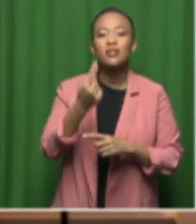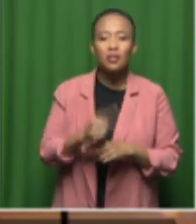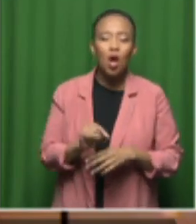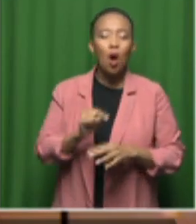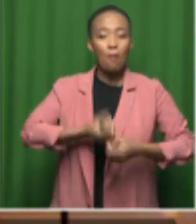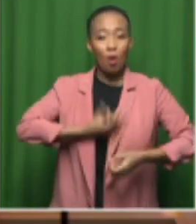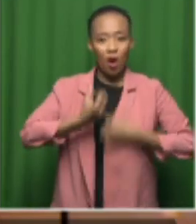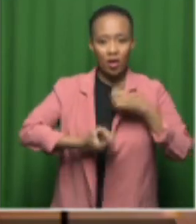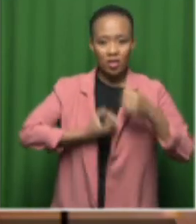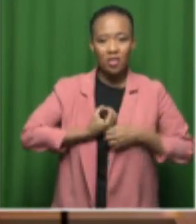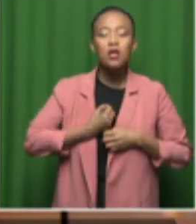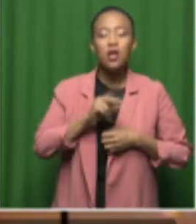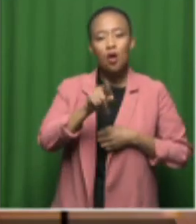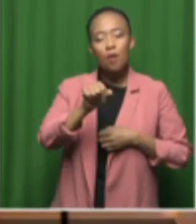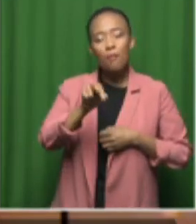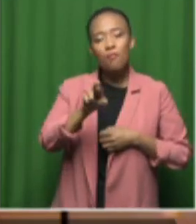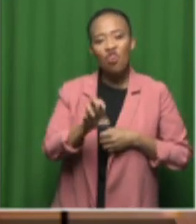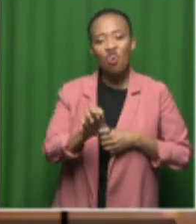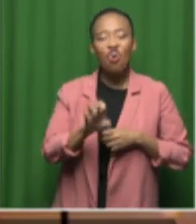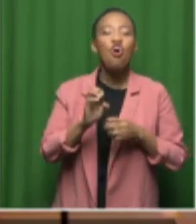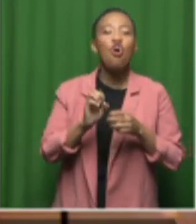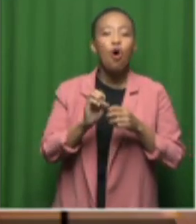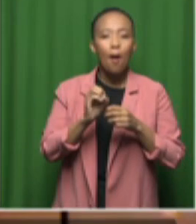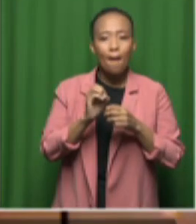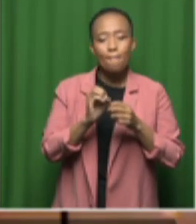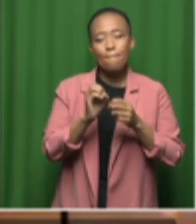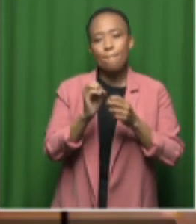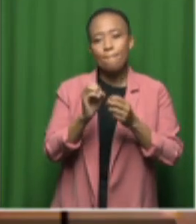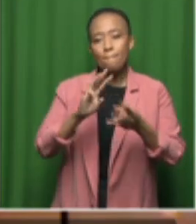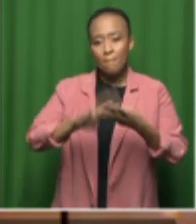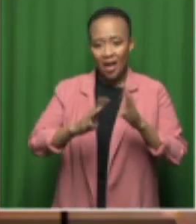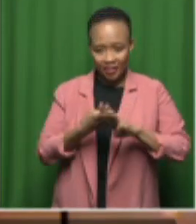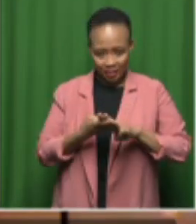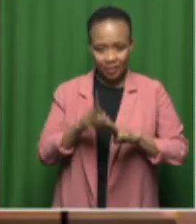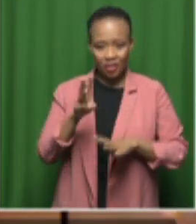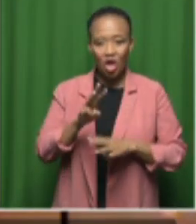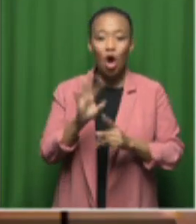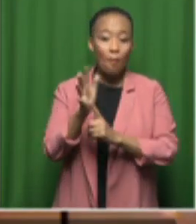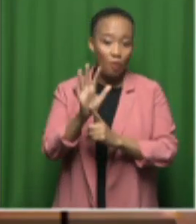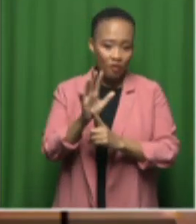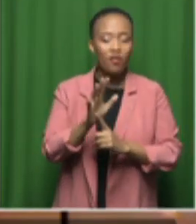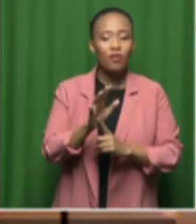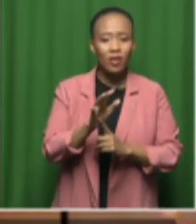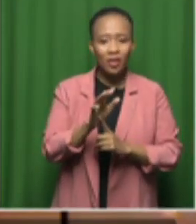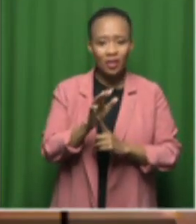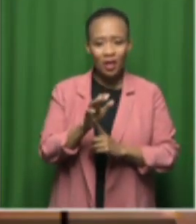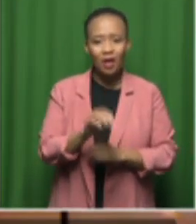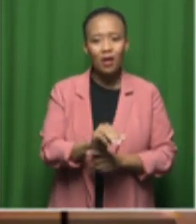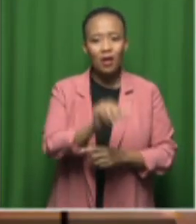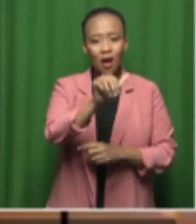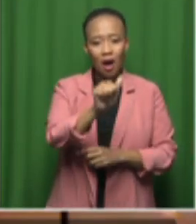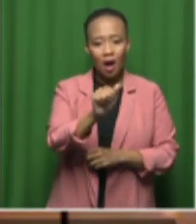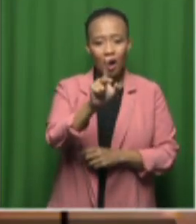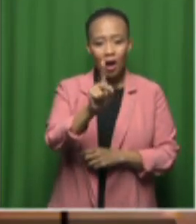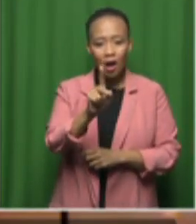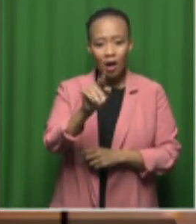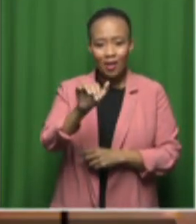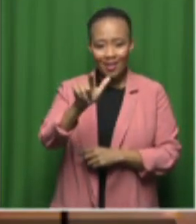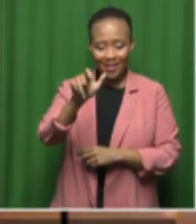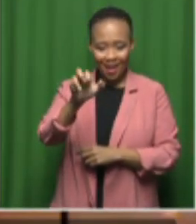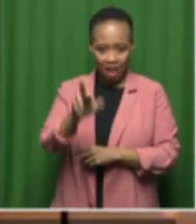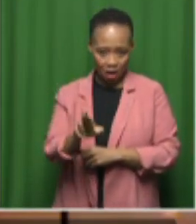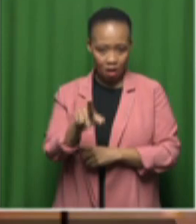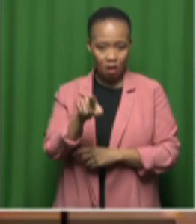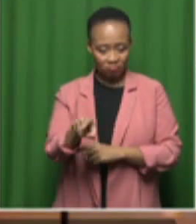movie. So, you know the Aquila the Beat type of a thing in that structure. So how is it going to be structured? I'm still, you